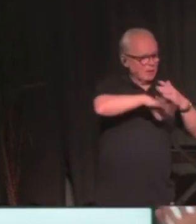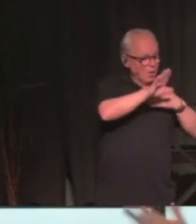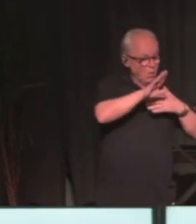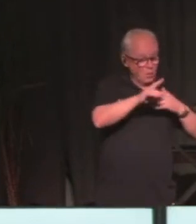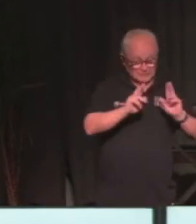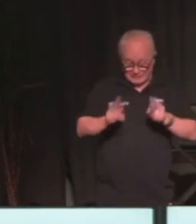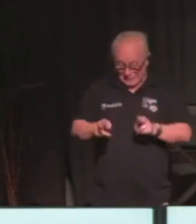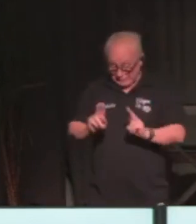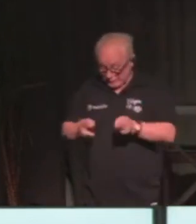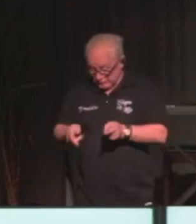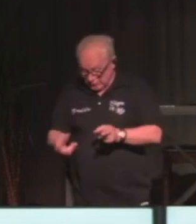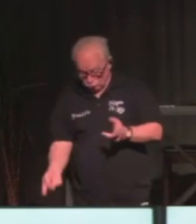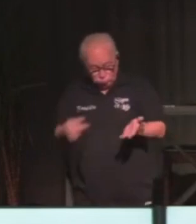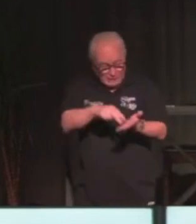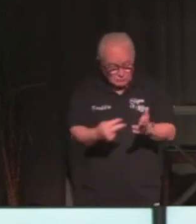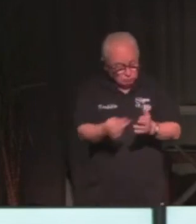to raise the dead,